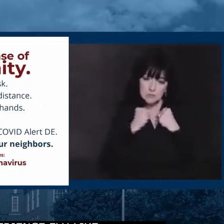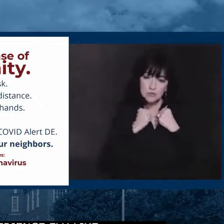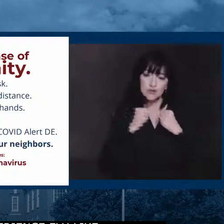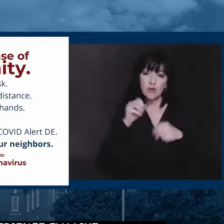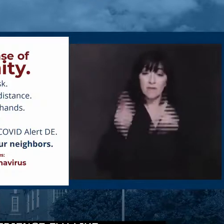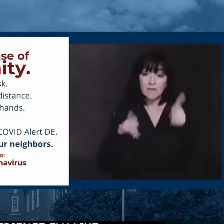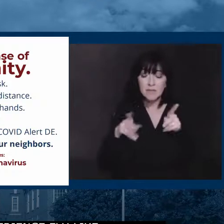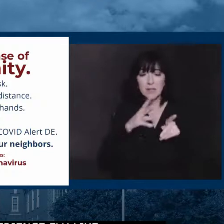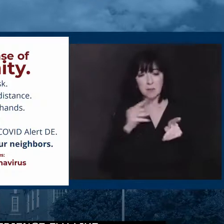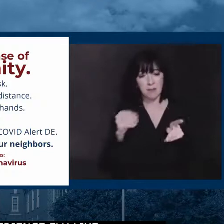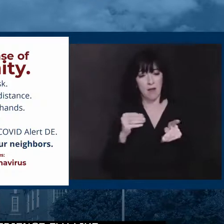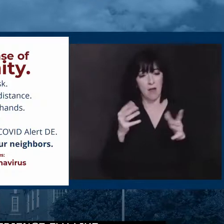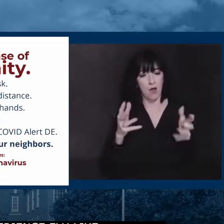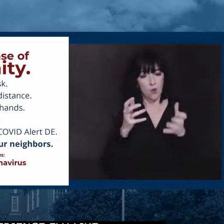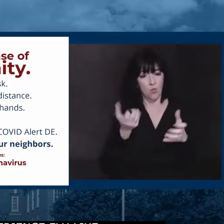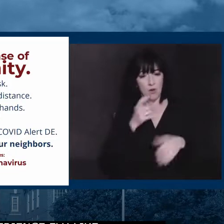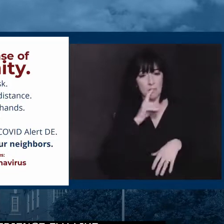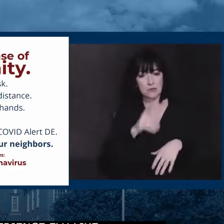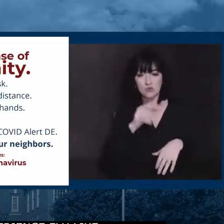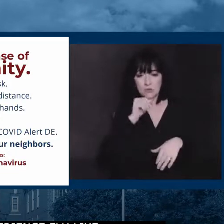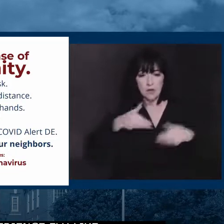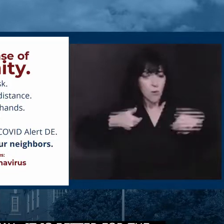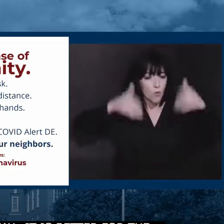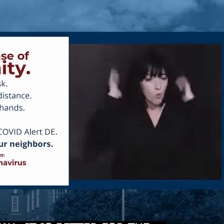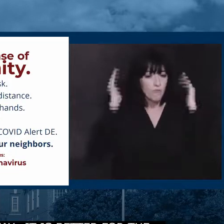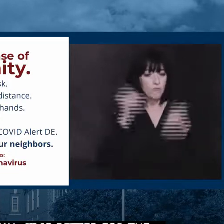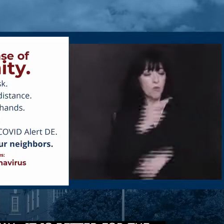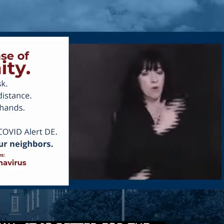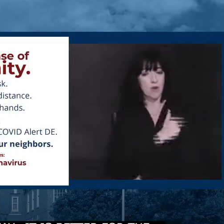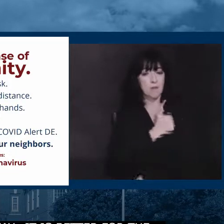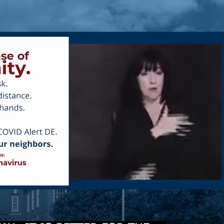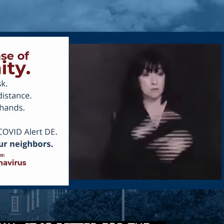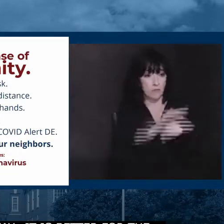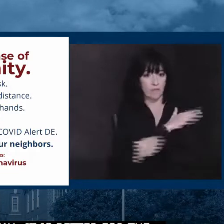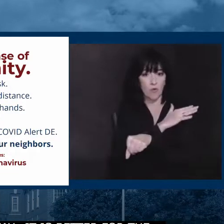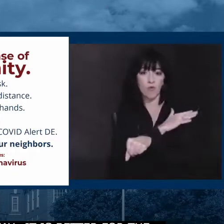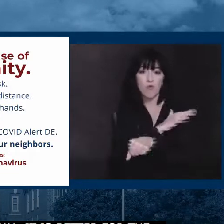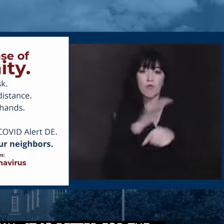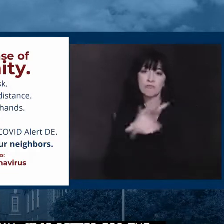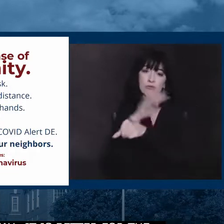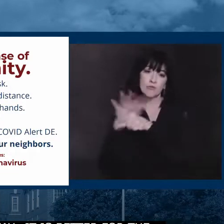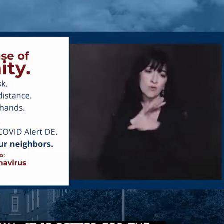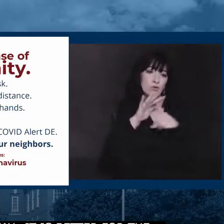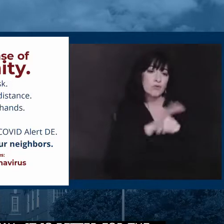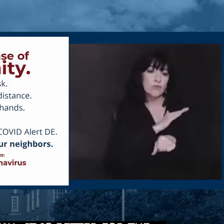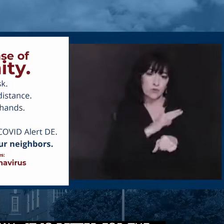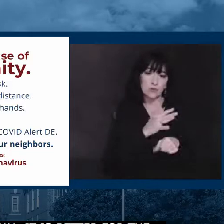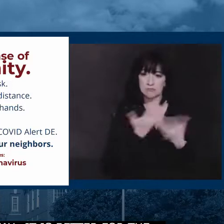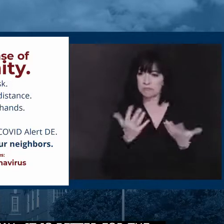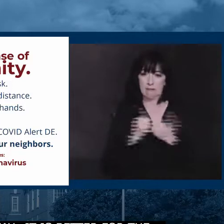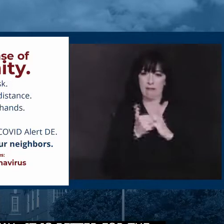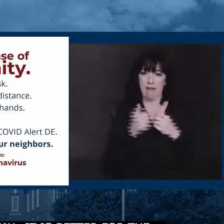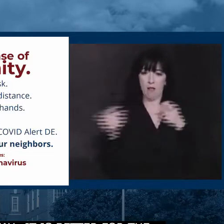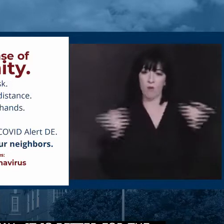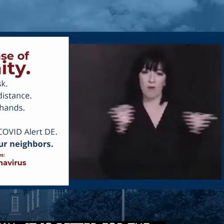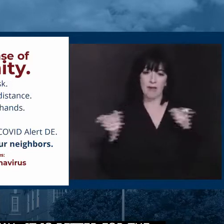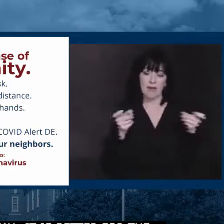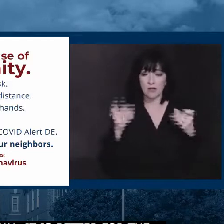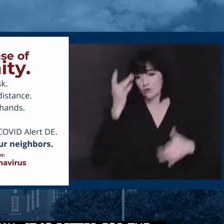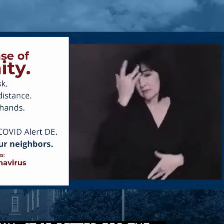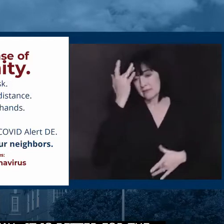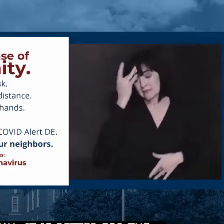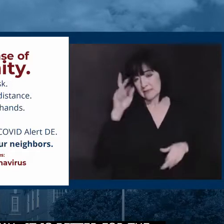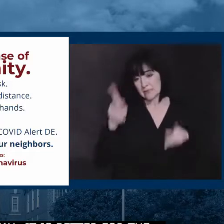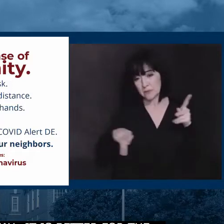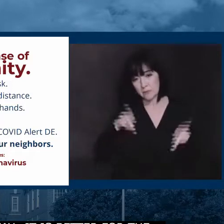capacity. Came to us recommended by Dr. Birx, something that's hospitals are doing now in our state